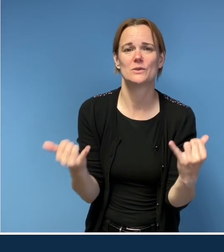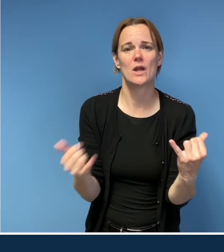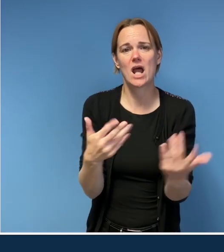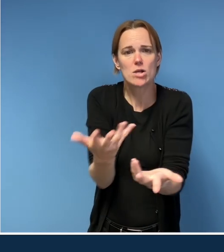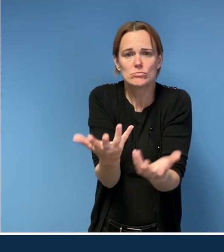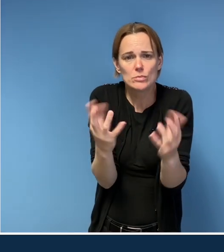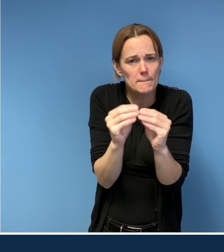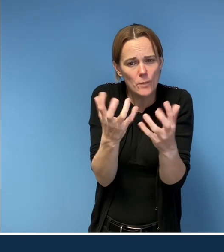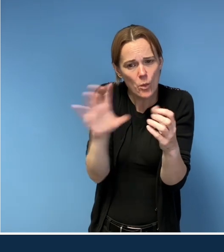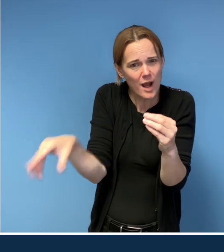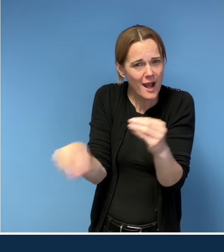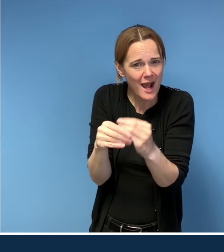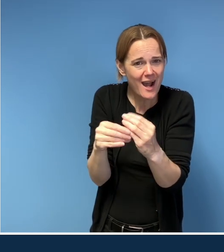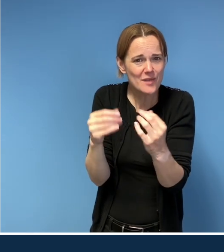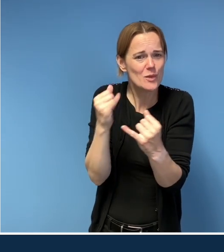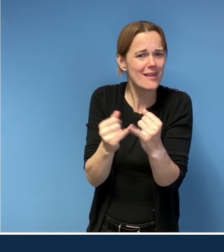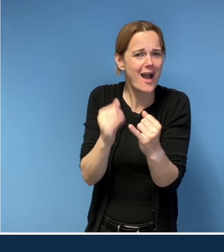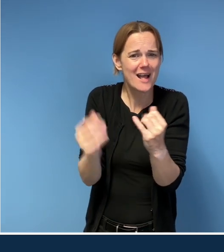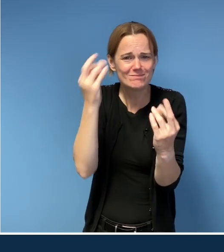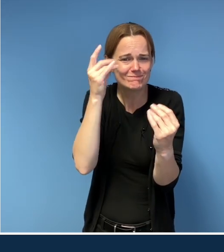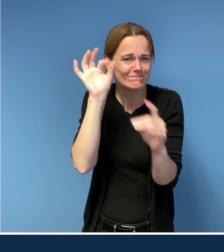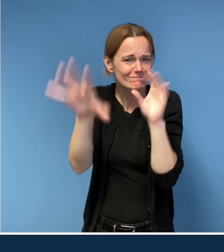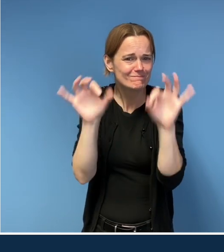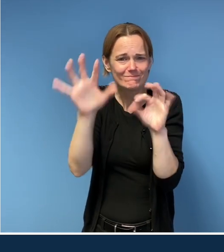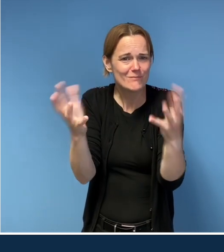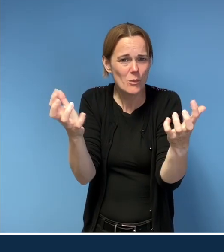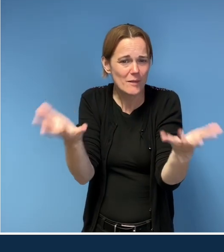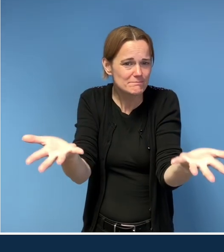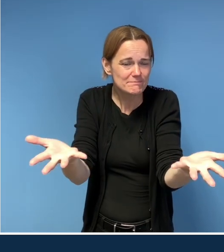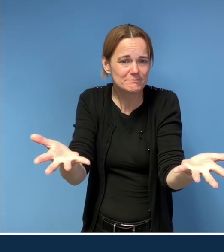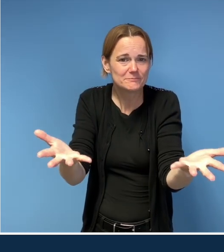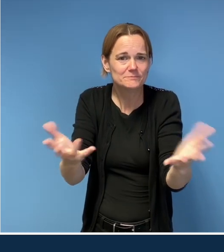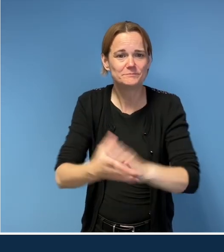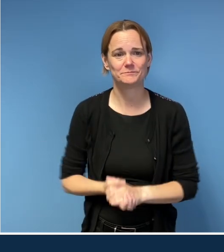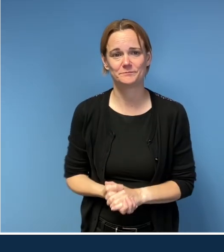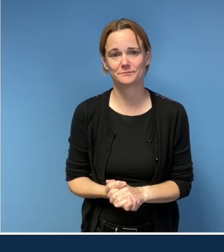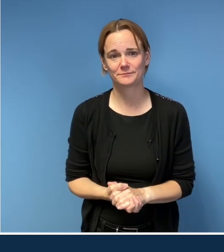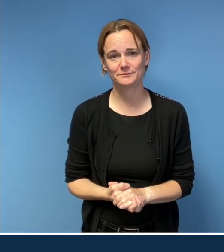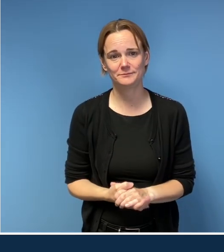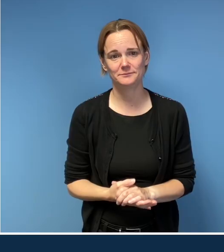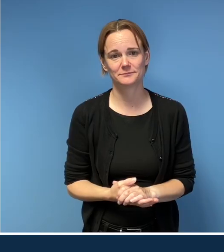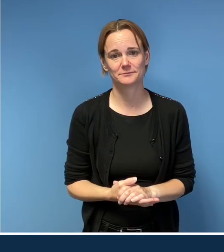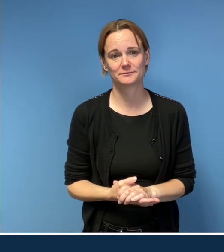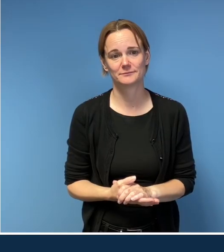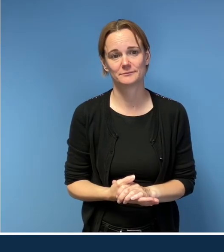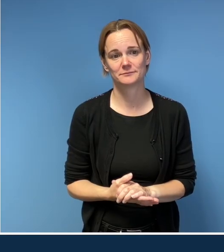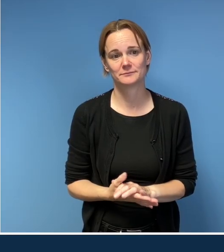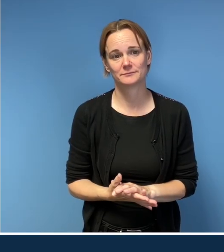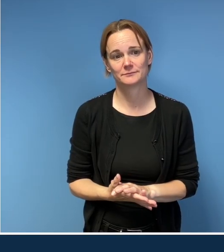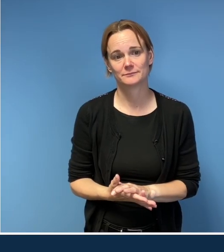wasn't asked, or any final thoughts that you want to share that you would like listeners to carry forward after listening to this podcast?